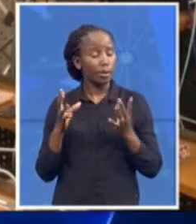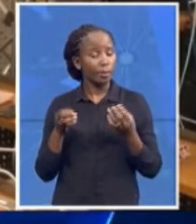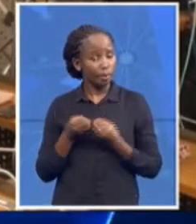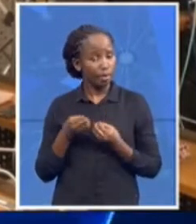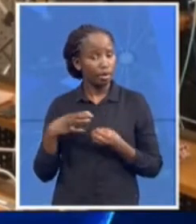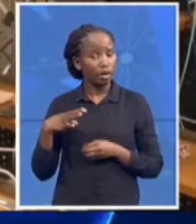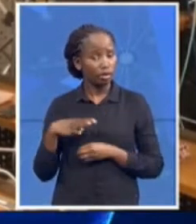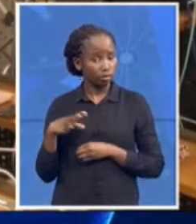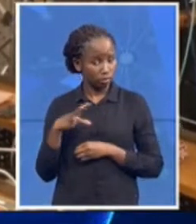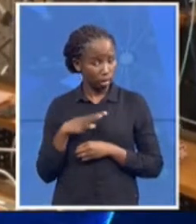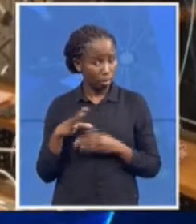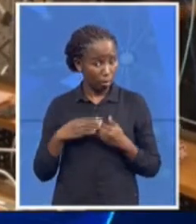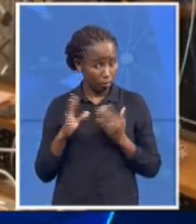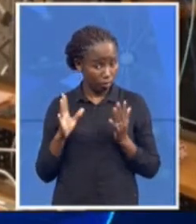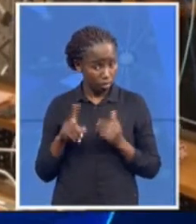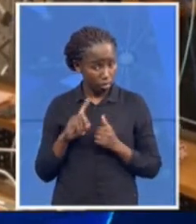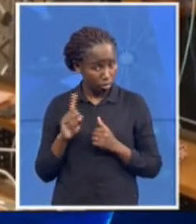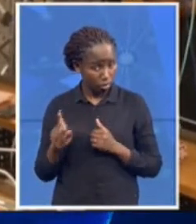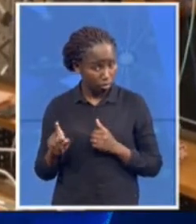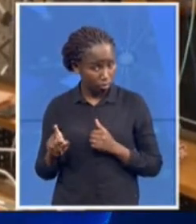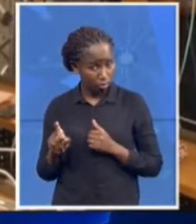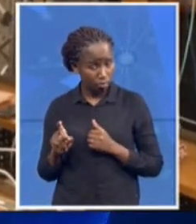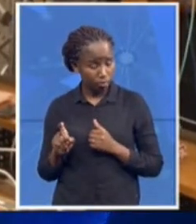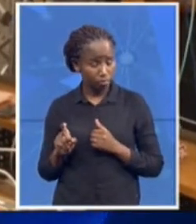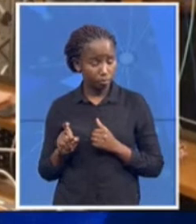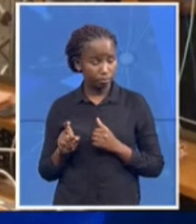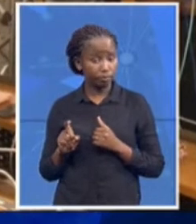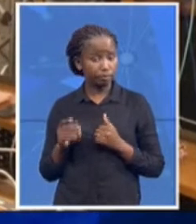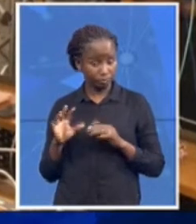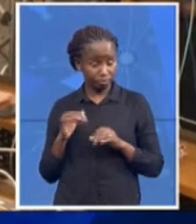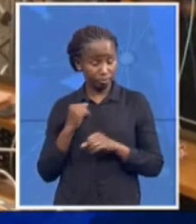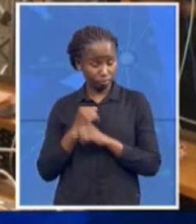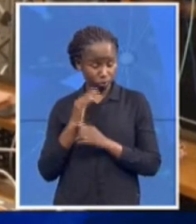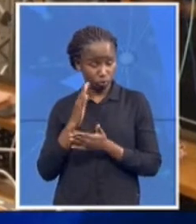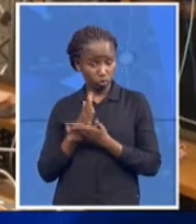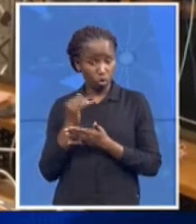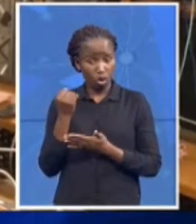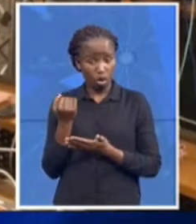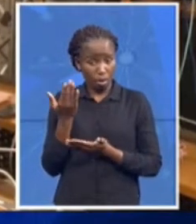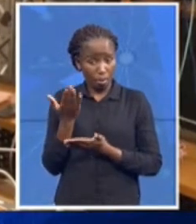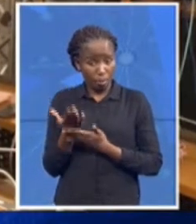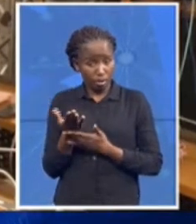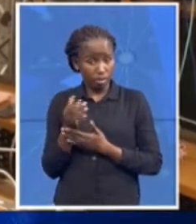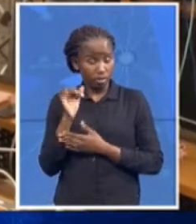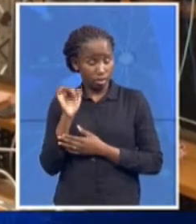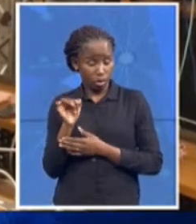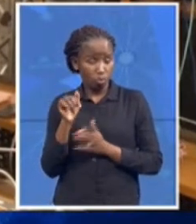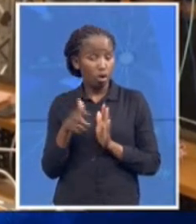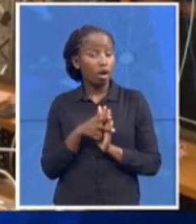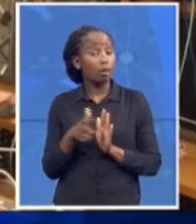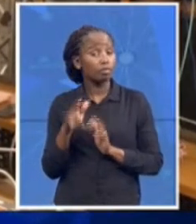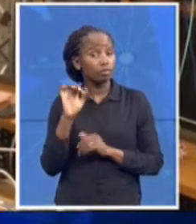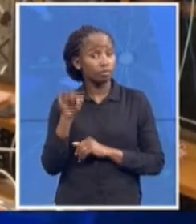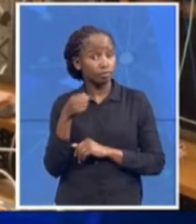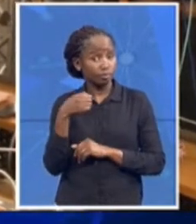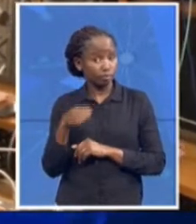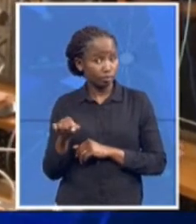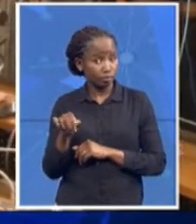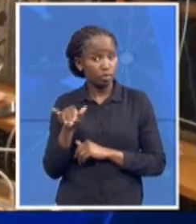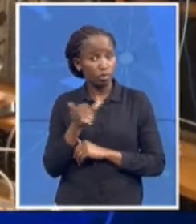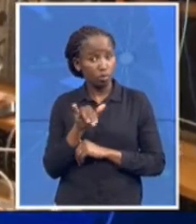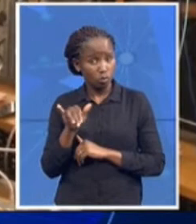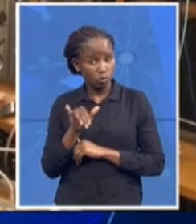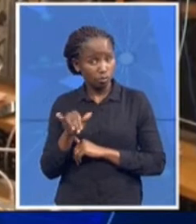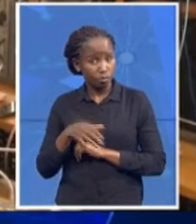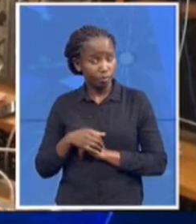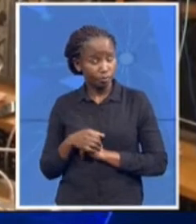that their applications were approved, or whether the report didn't investigate this, and if it did investigate, were there any findings in